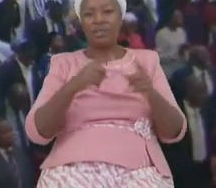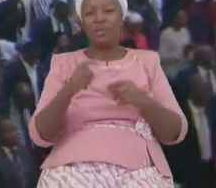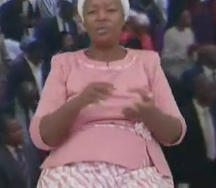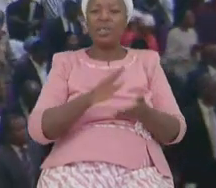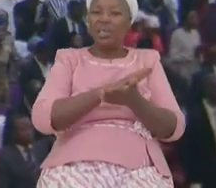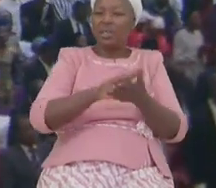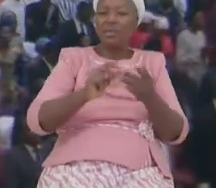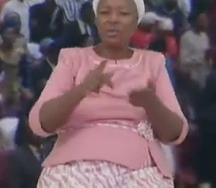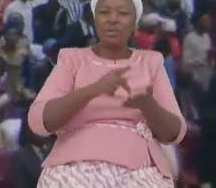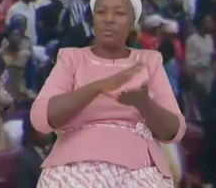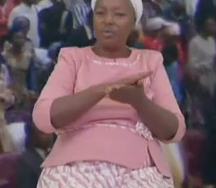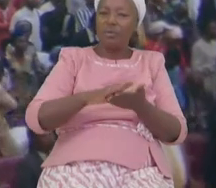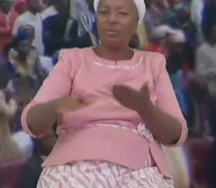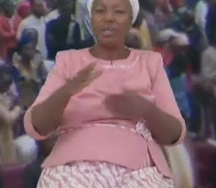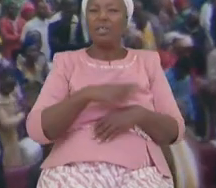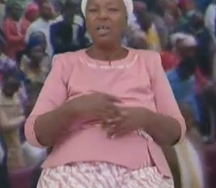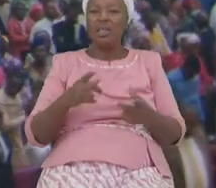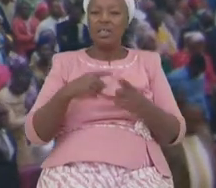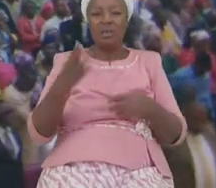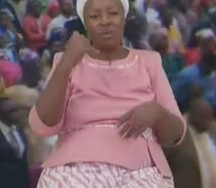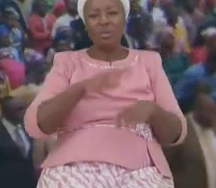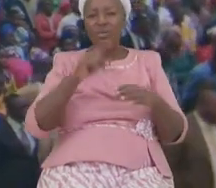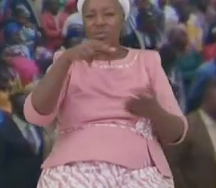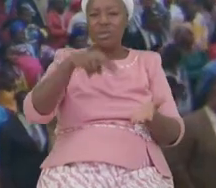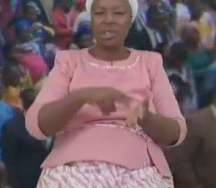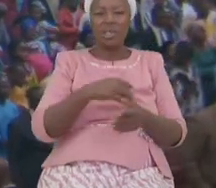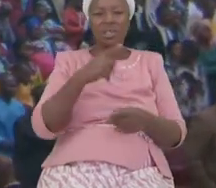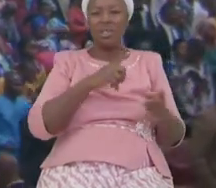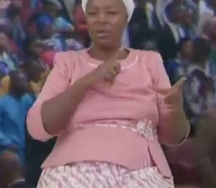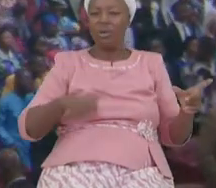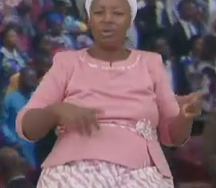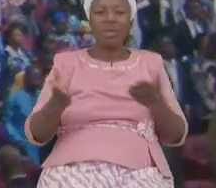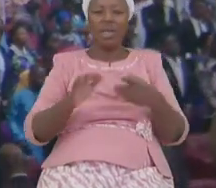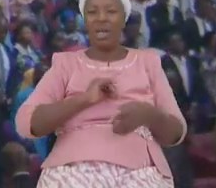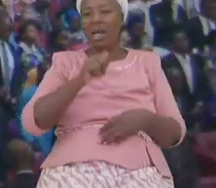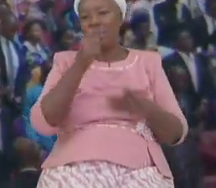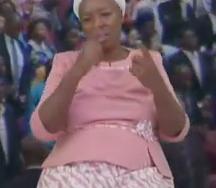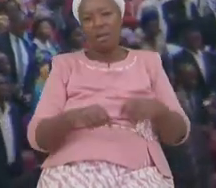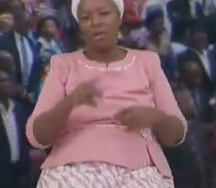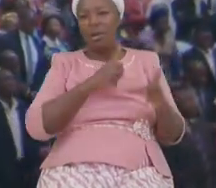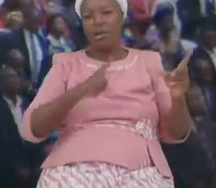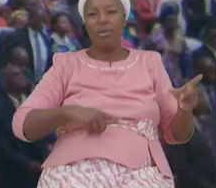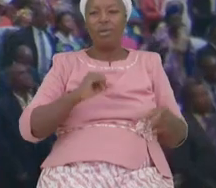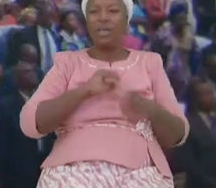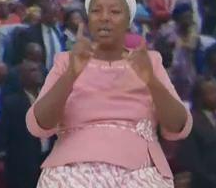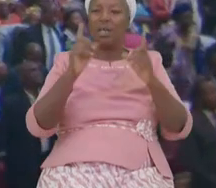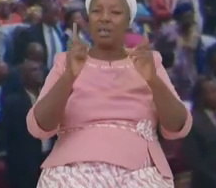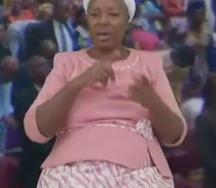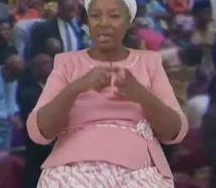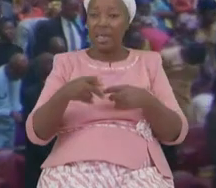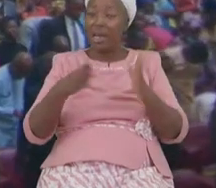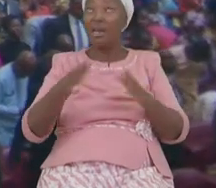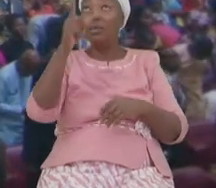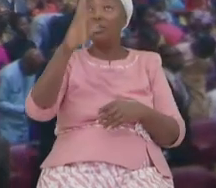be purified, where do you stand? Why don't you say, Lord, I come, Lord, I come, Lord, I come, and let him touch